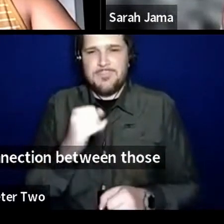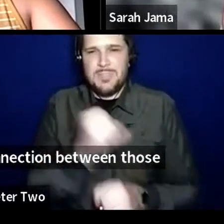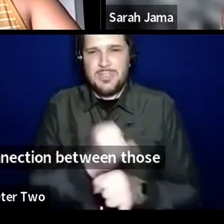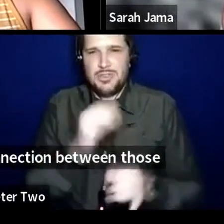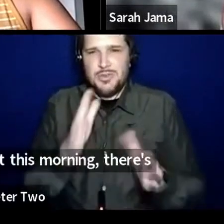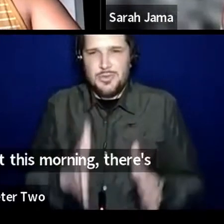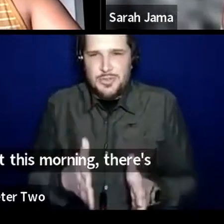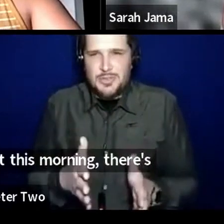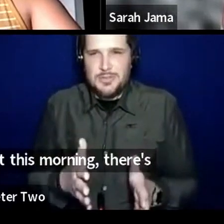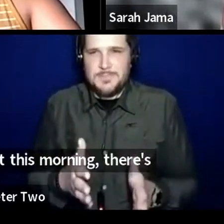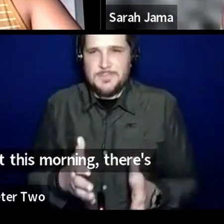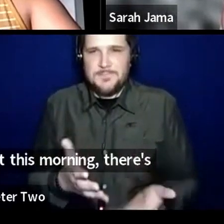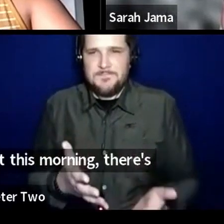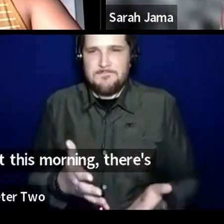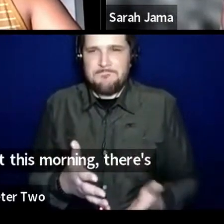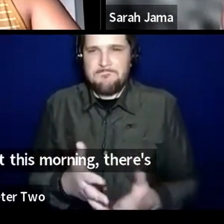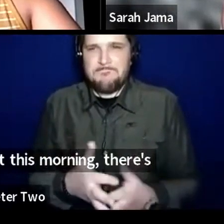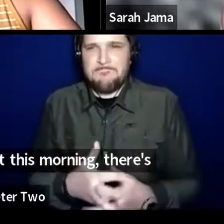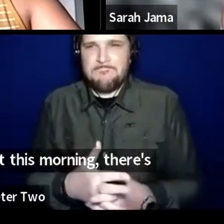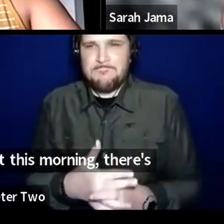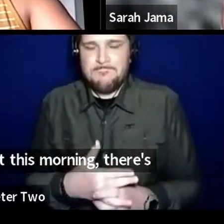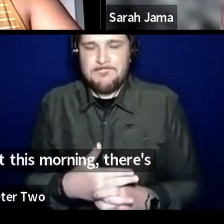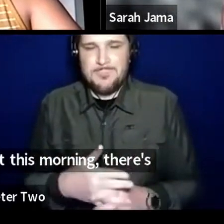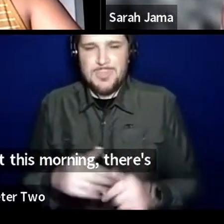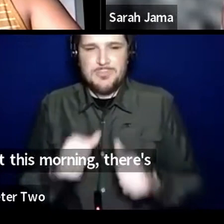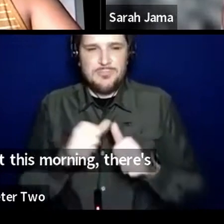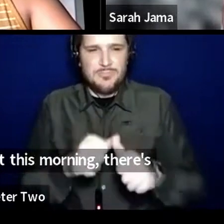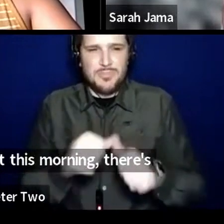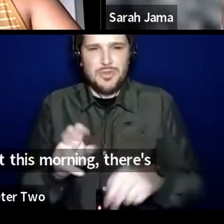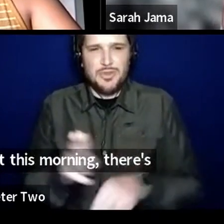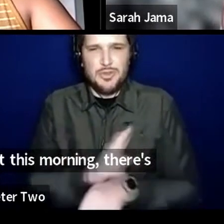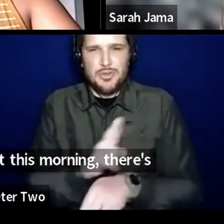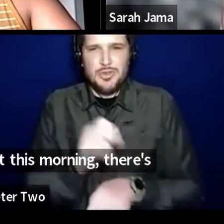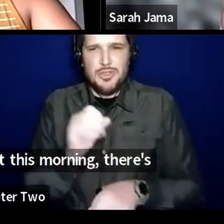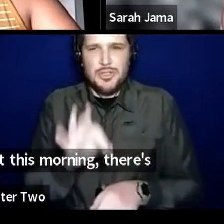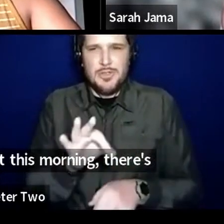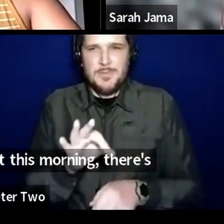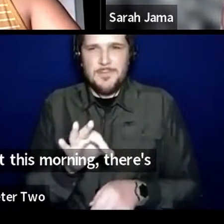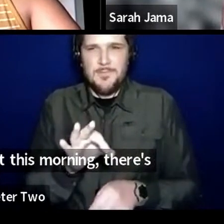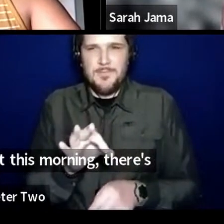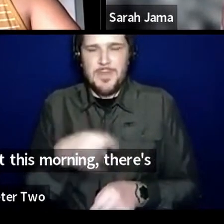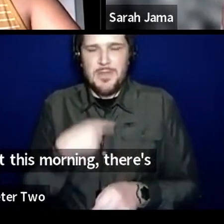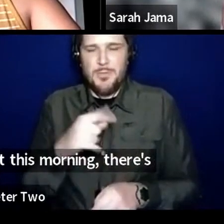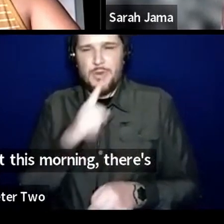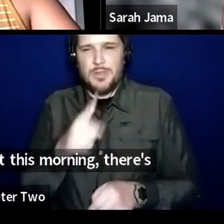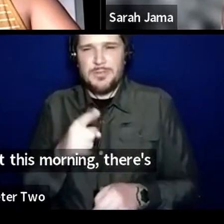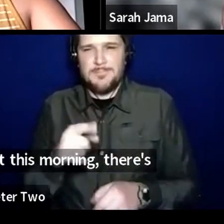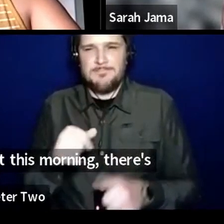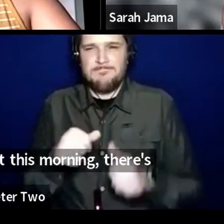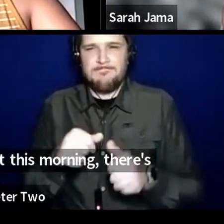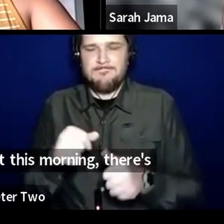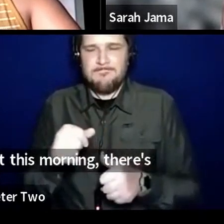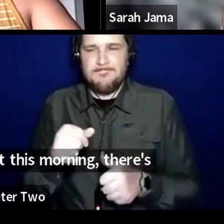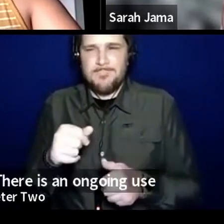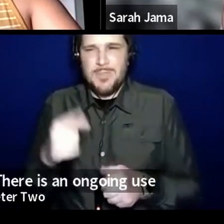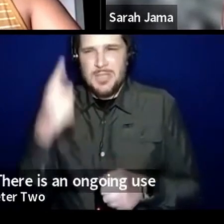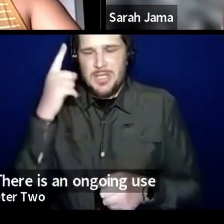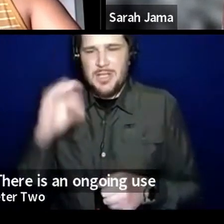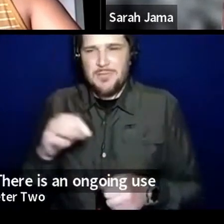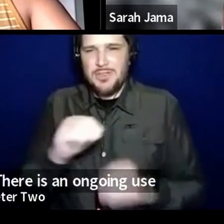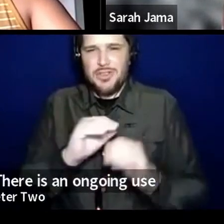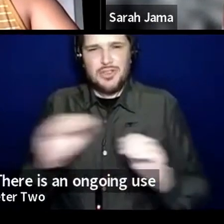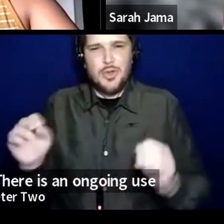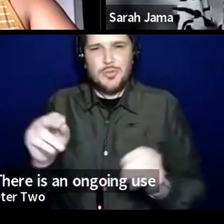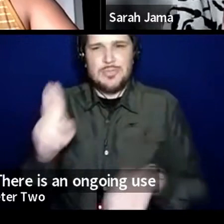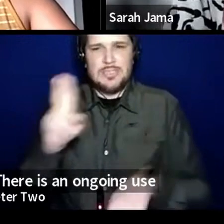an ongoing use of, I think I just am like really stuck on Aisha's words that there's no natural death